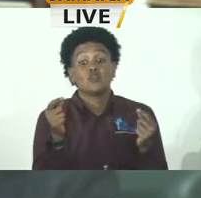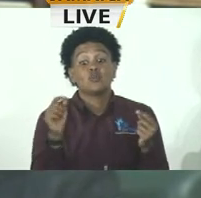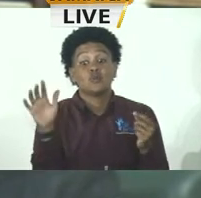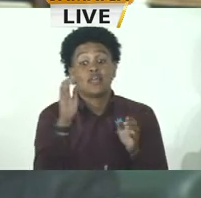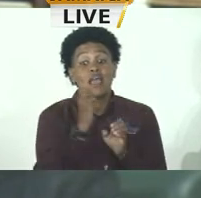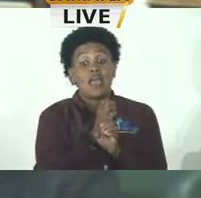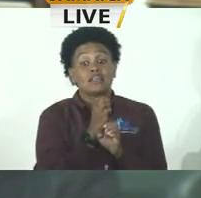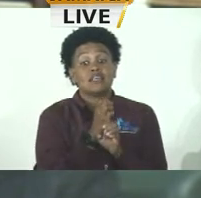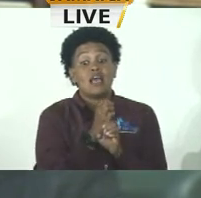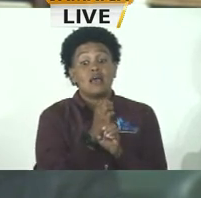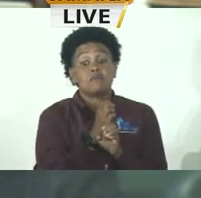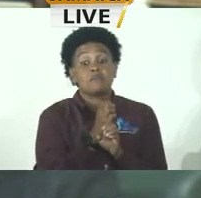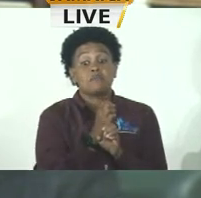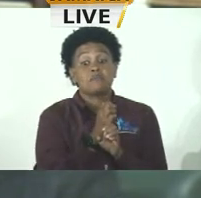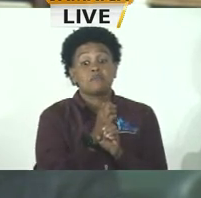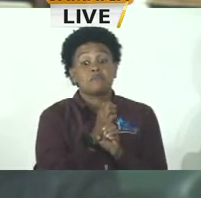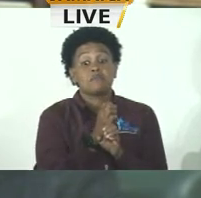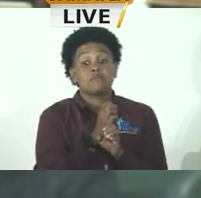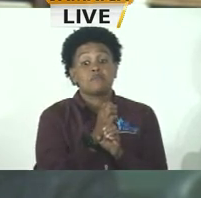exams